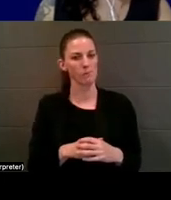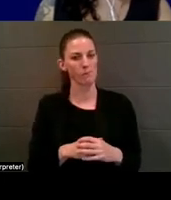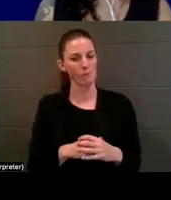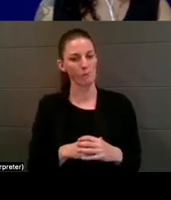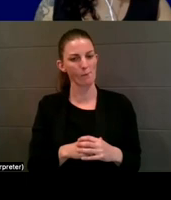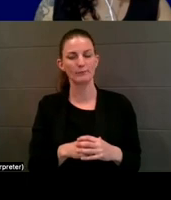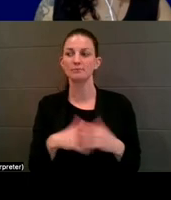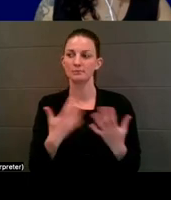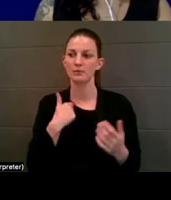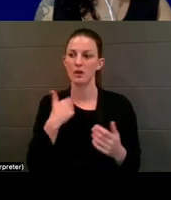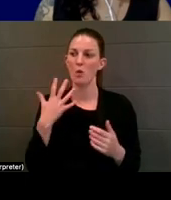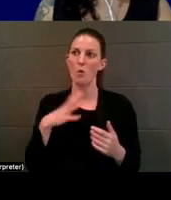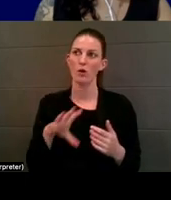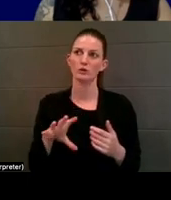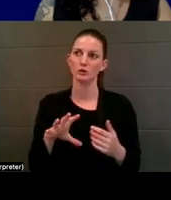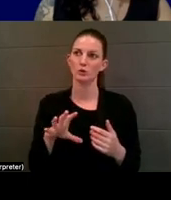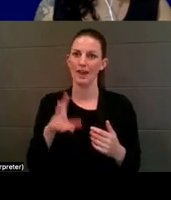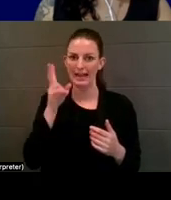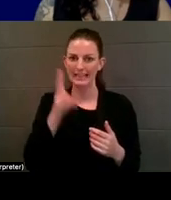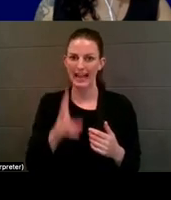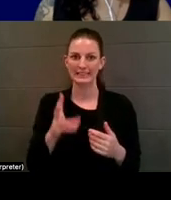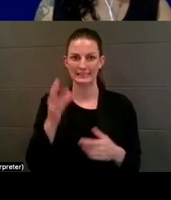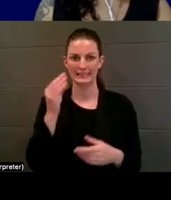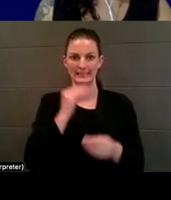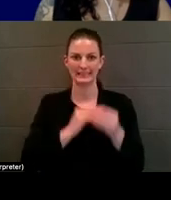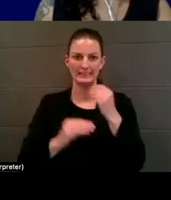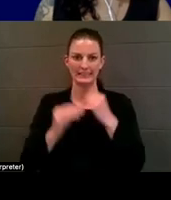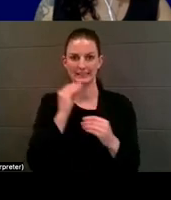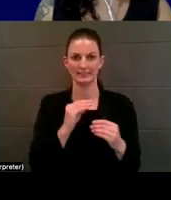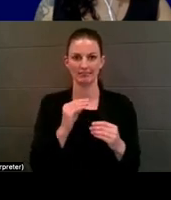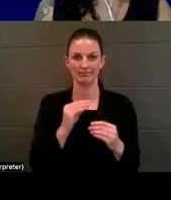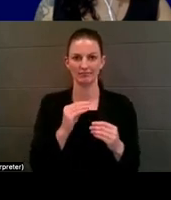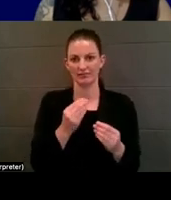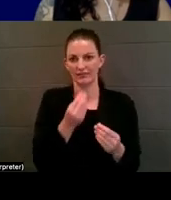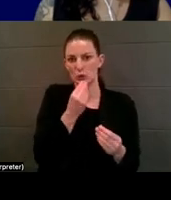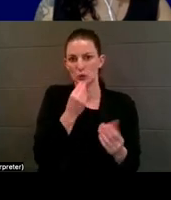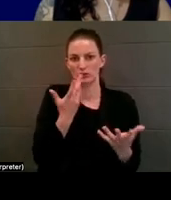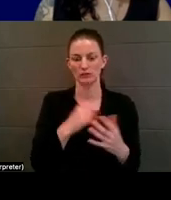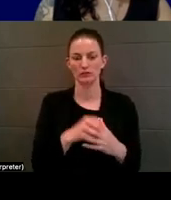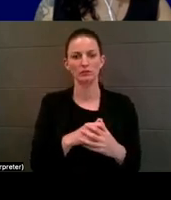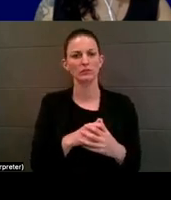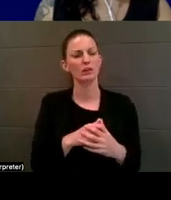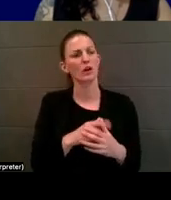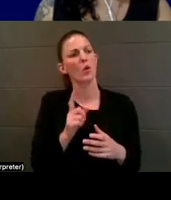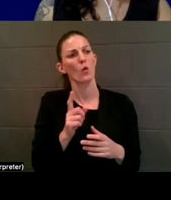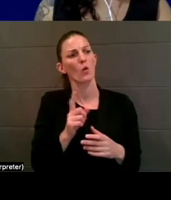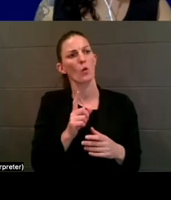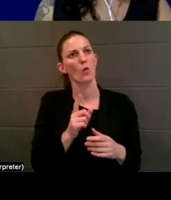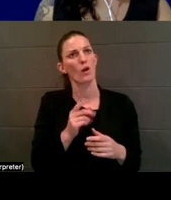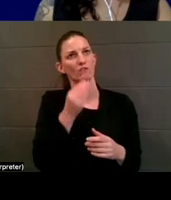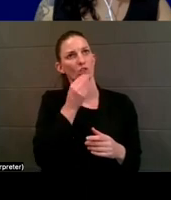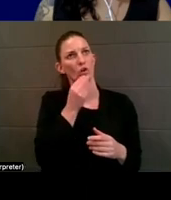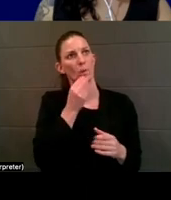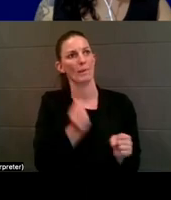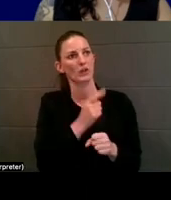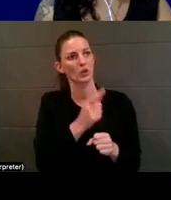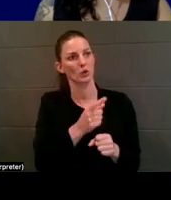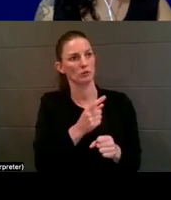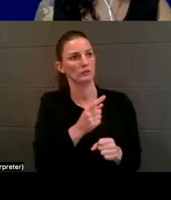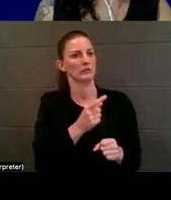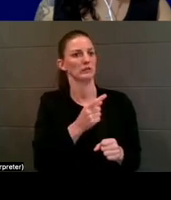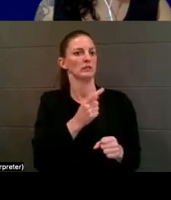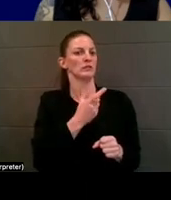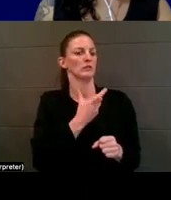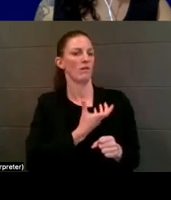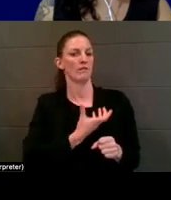I want to be able to get back into eating like food. Because what is it about food that's kind of making you feel